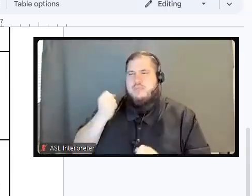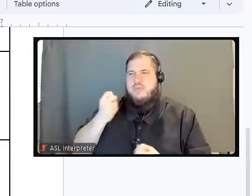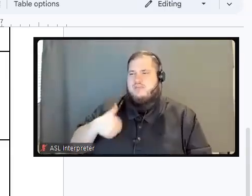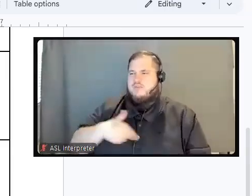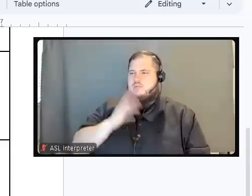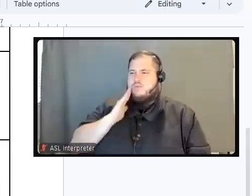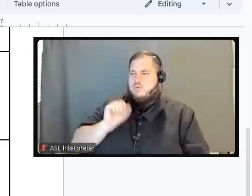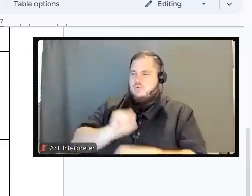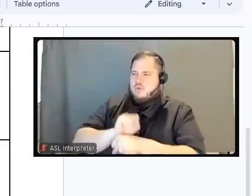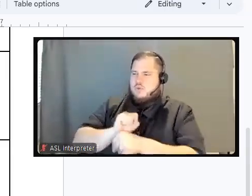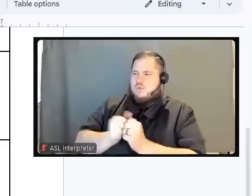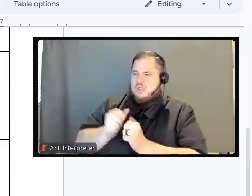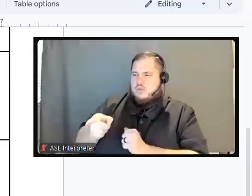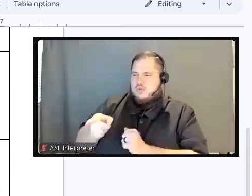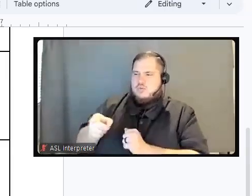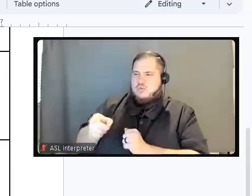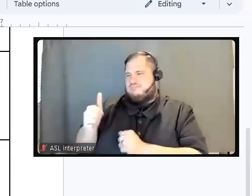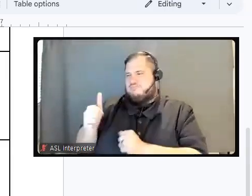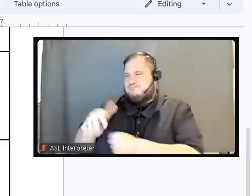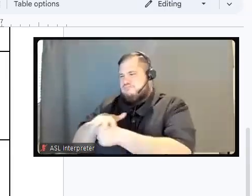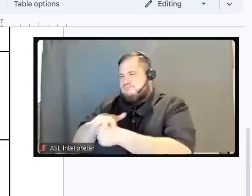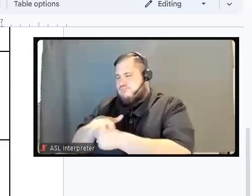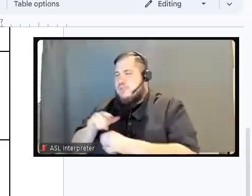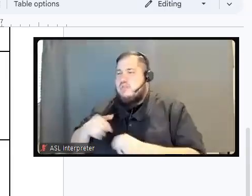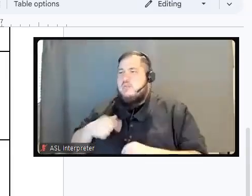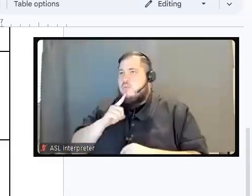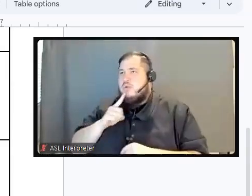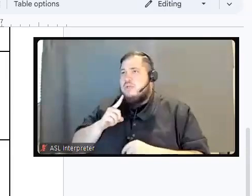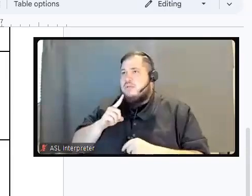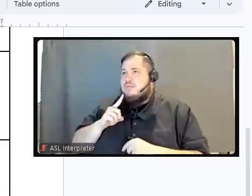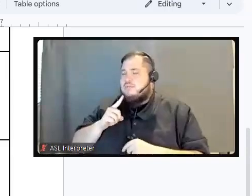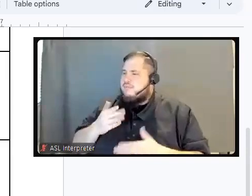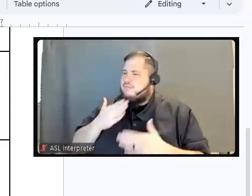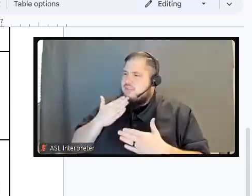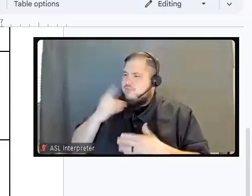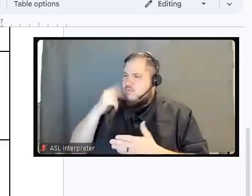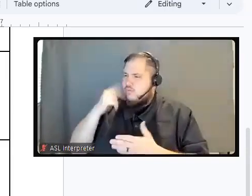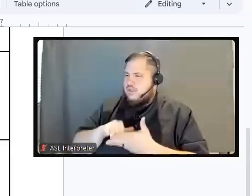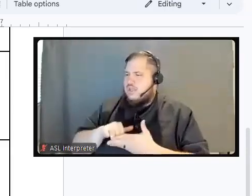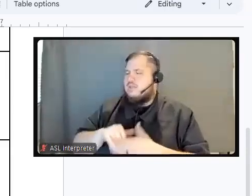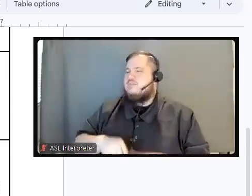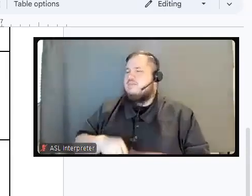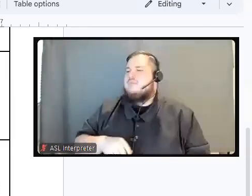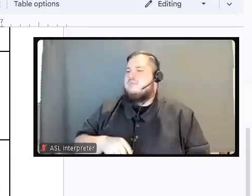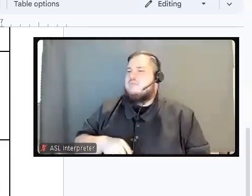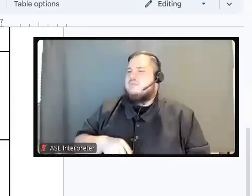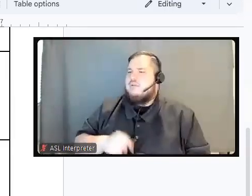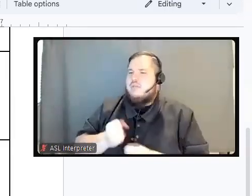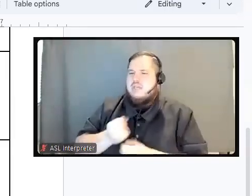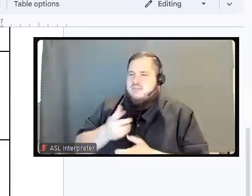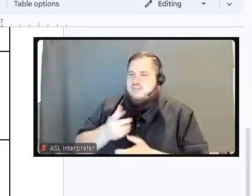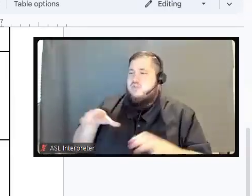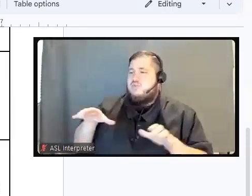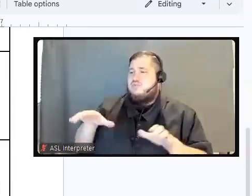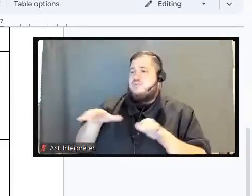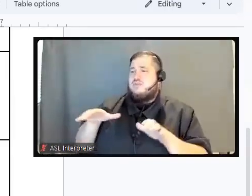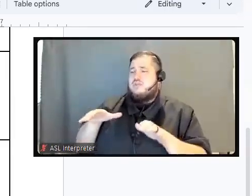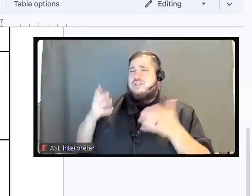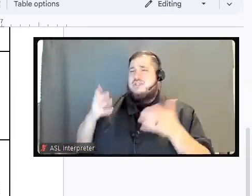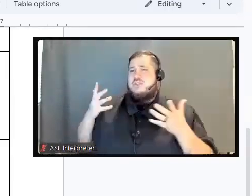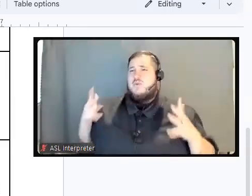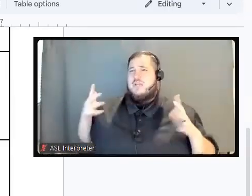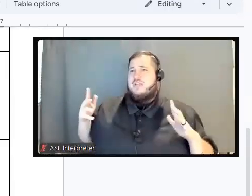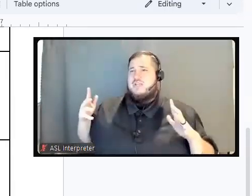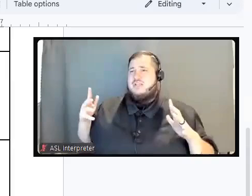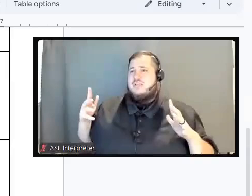So I personally am grateful for that. And just really appreciate everything you've done. I can't believe that it's already